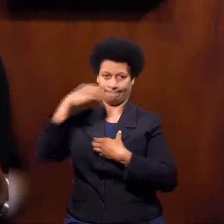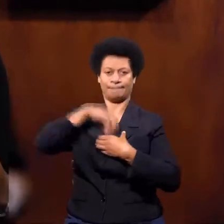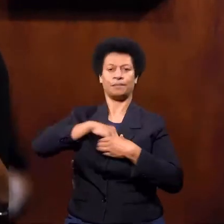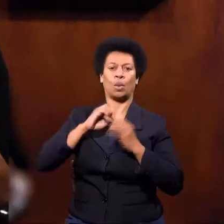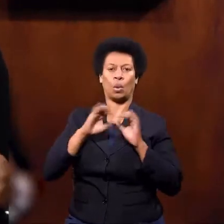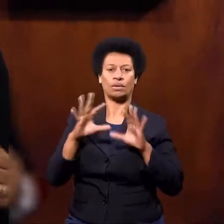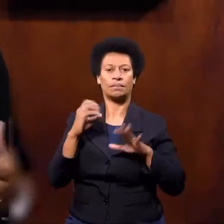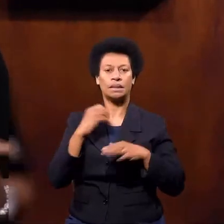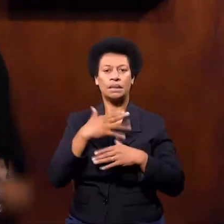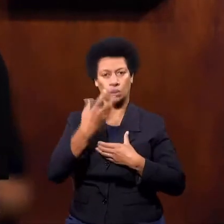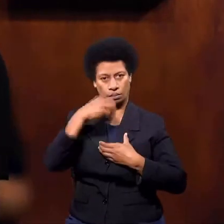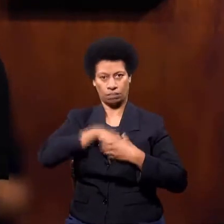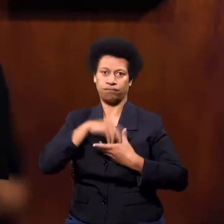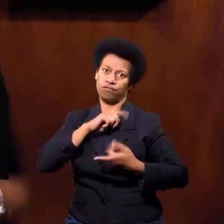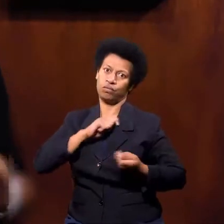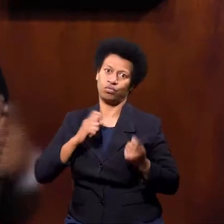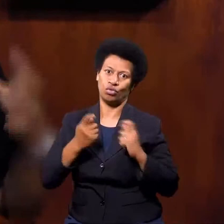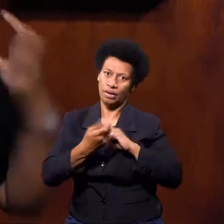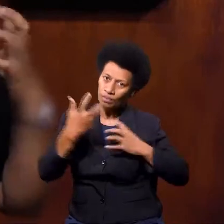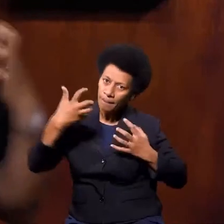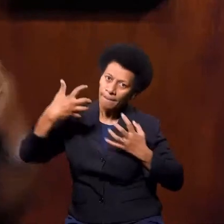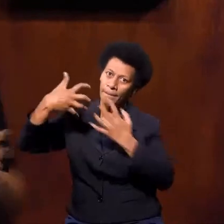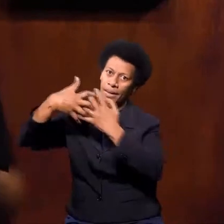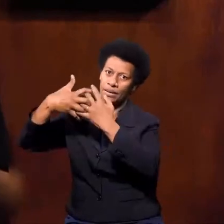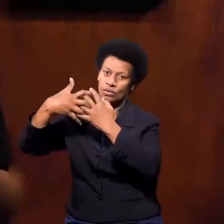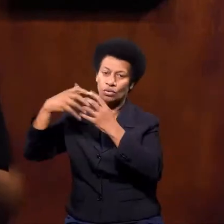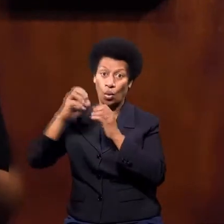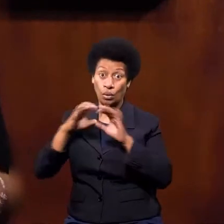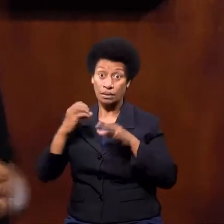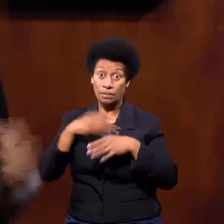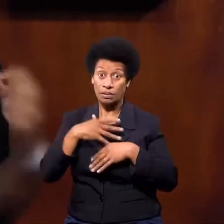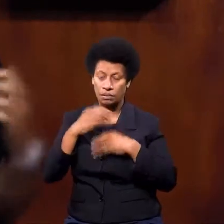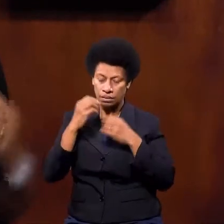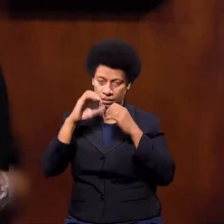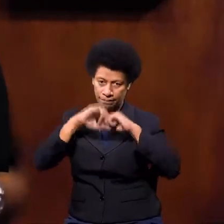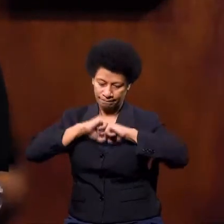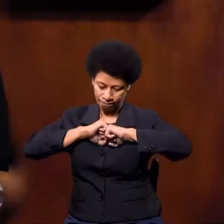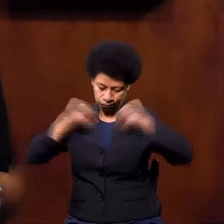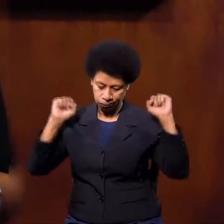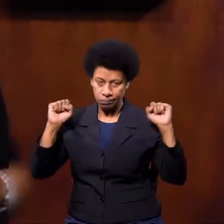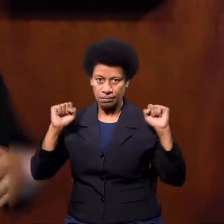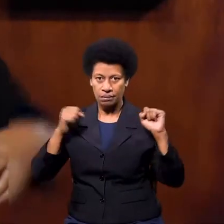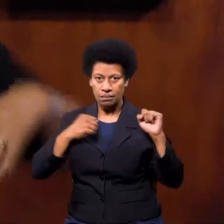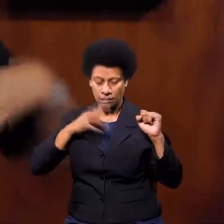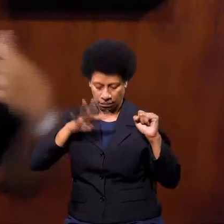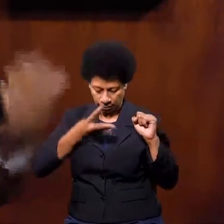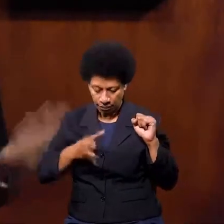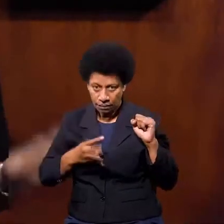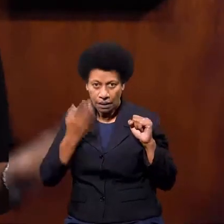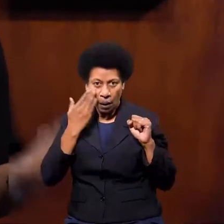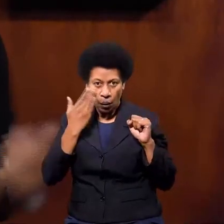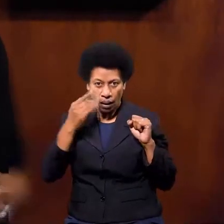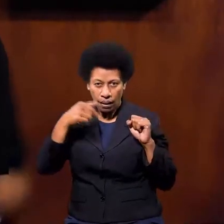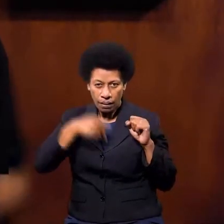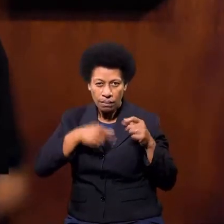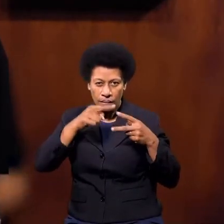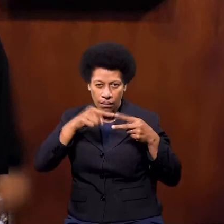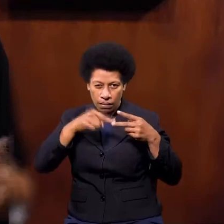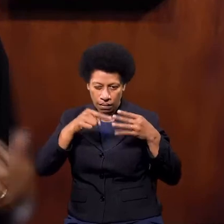I believe it is the working of the Holy Spirit that will awaken in us the deep awareness and grateful